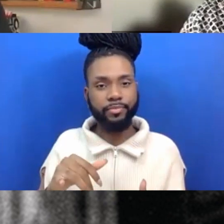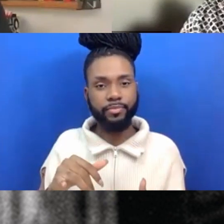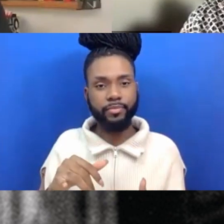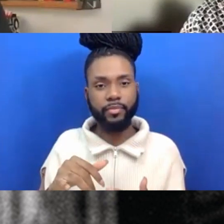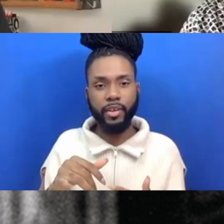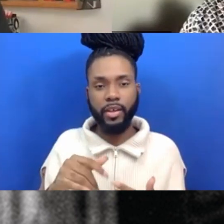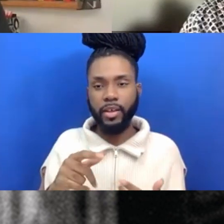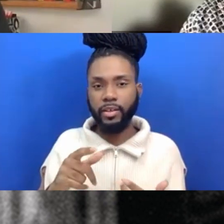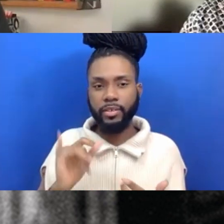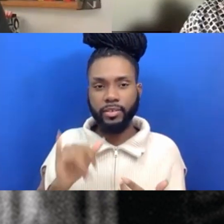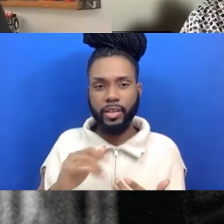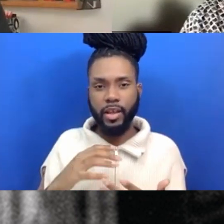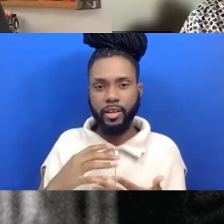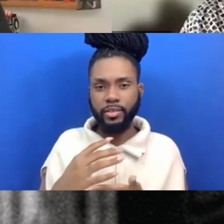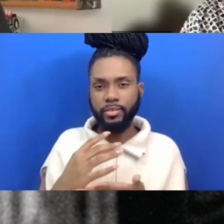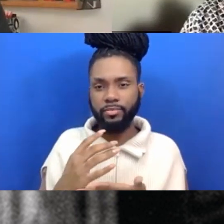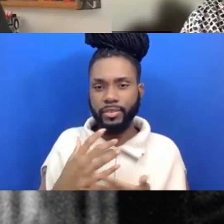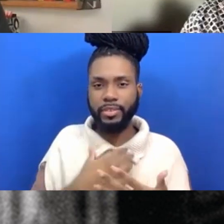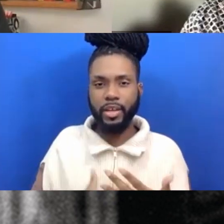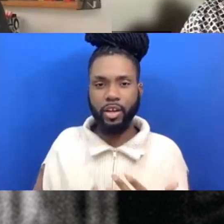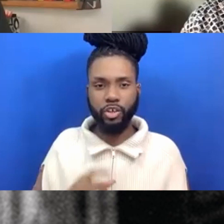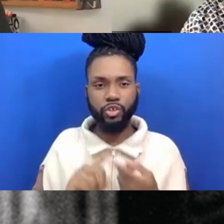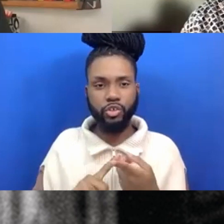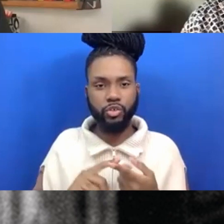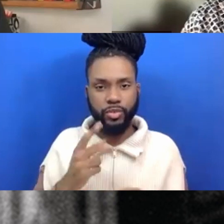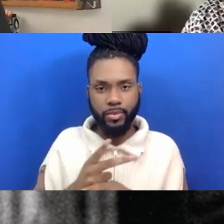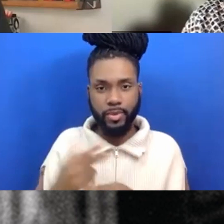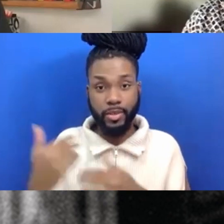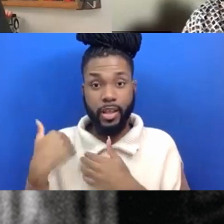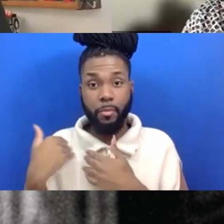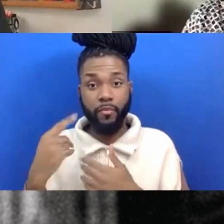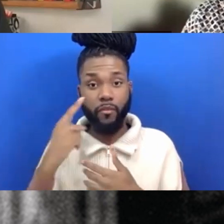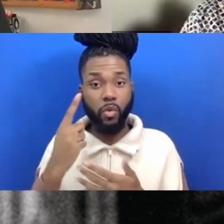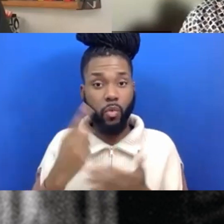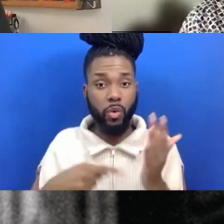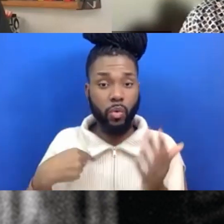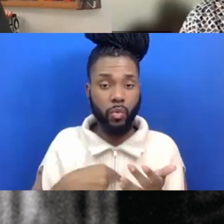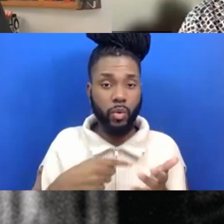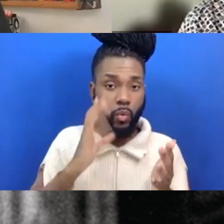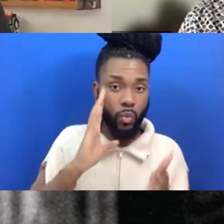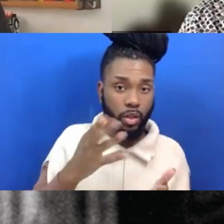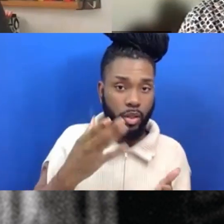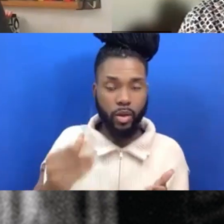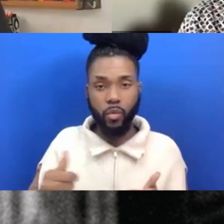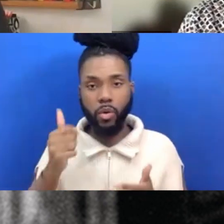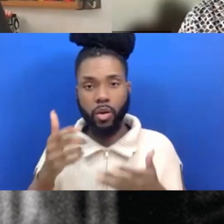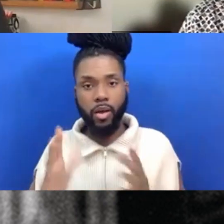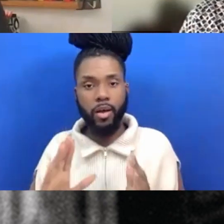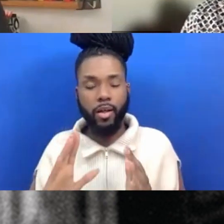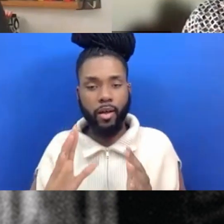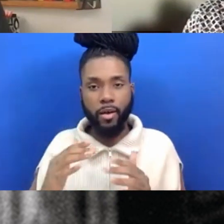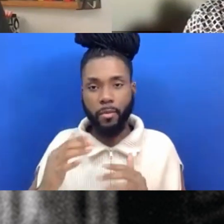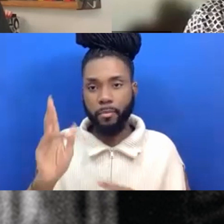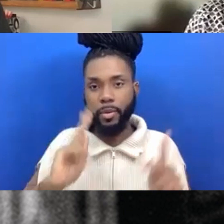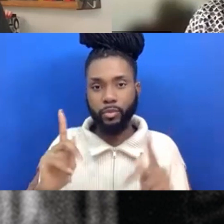an accountability to what we do, what we will and won't let folks see about us. And that is so familiar to